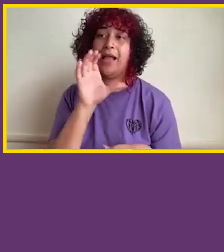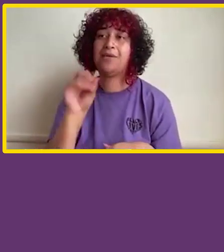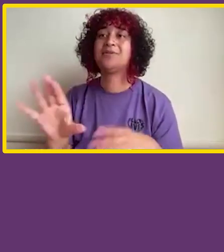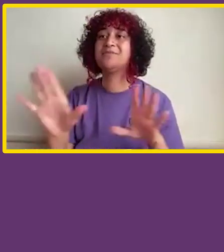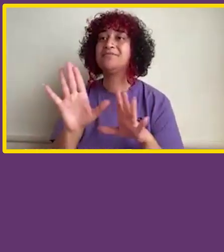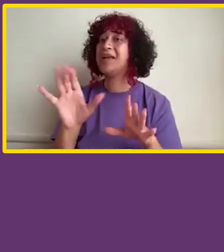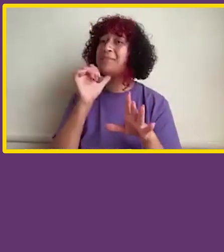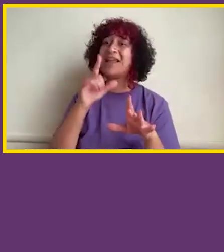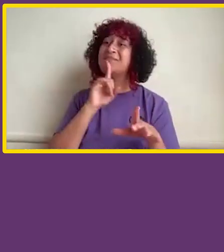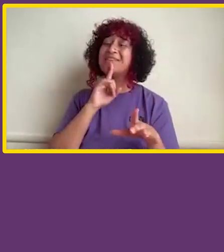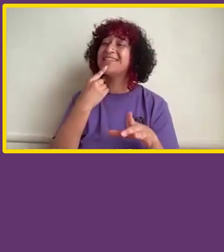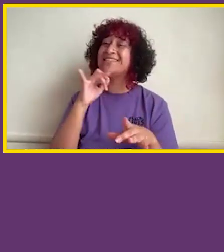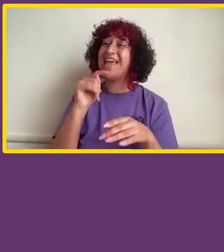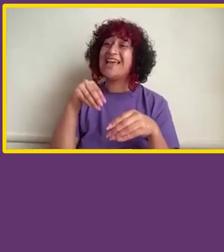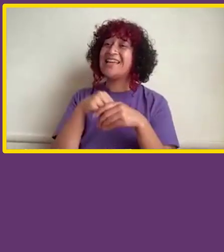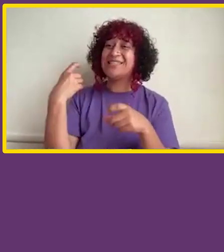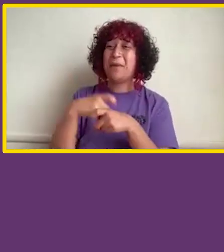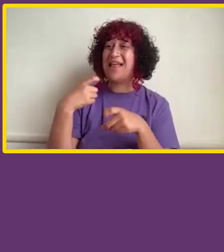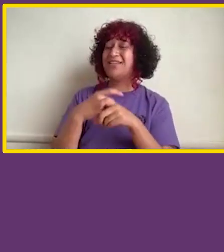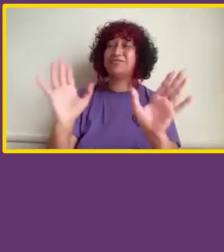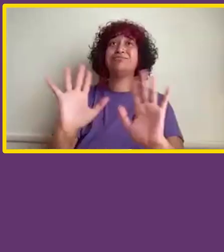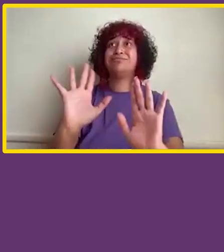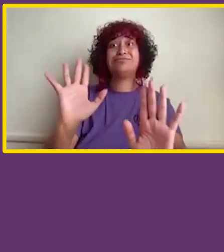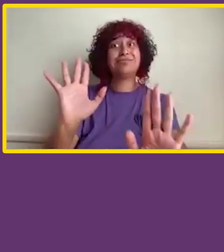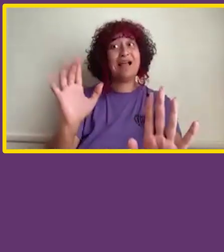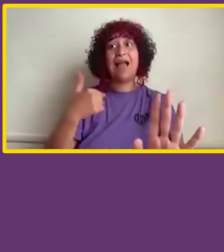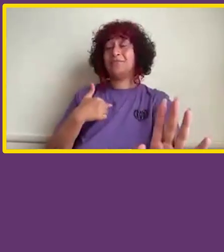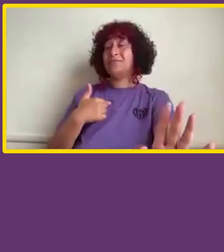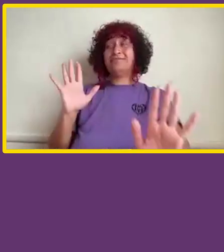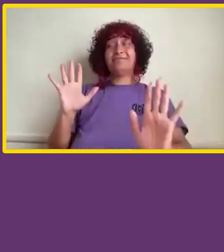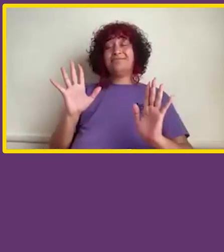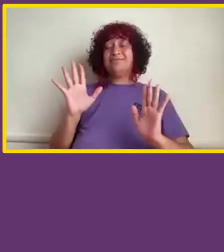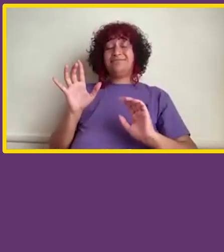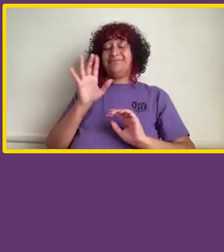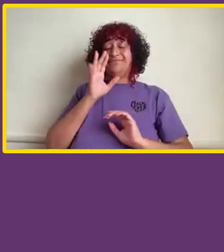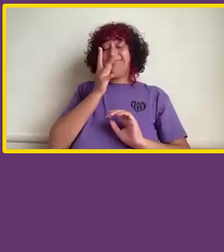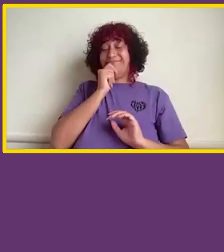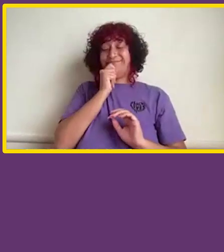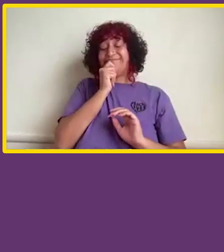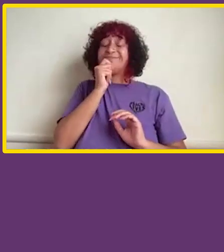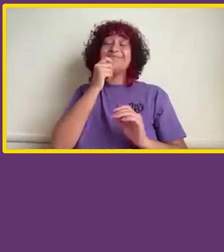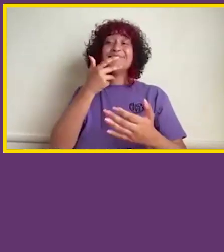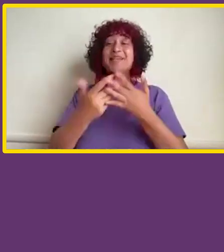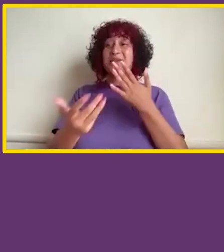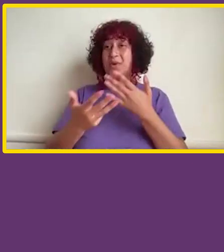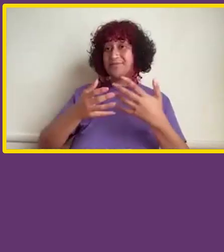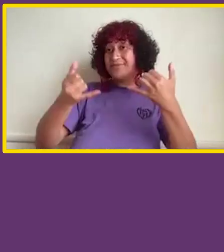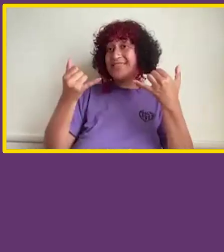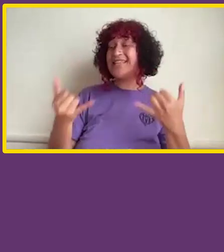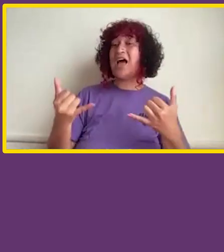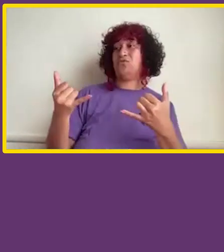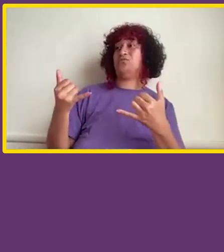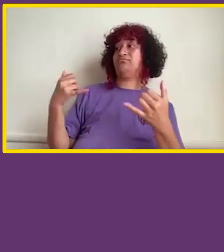okay? You did say that I could flip it up a little bit, but anyway, okay. The thing is now that we're in this